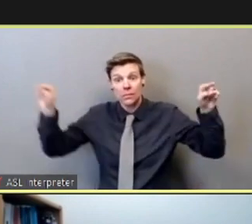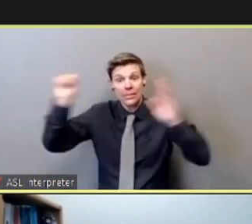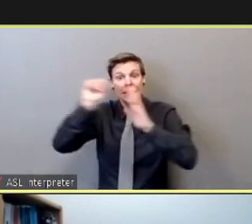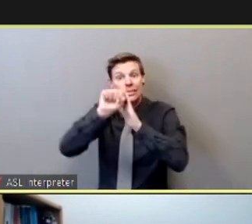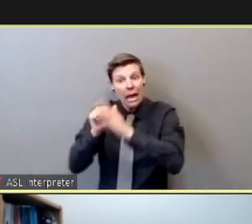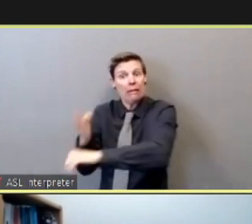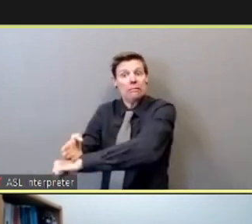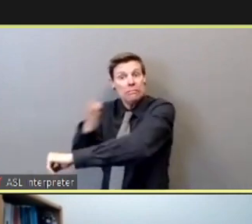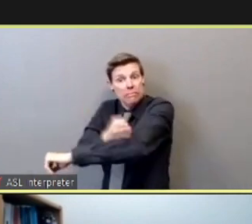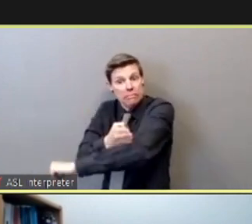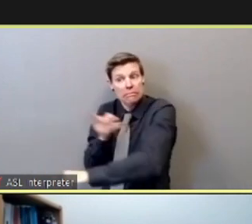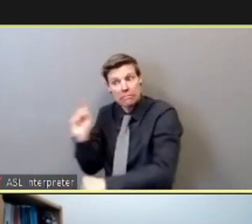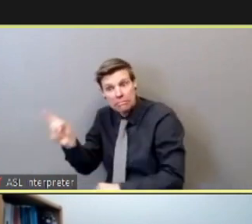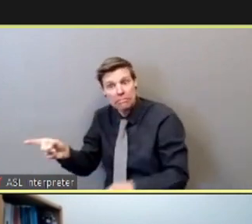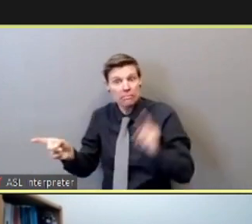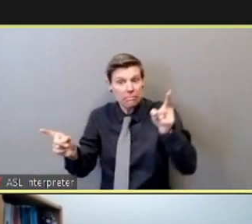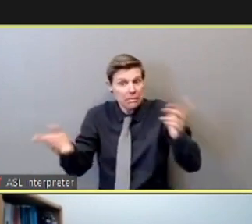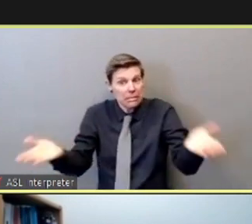Next slide.